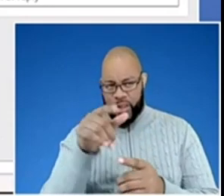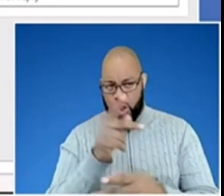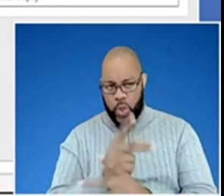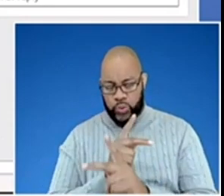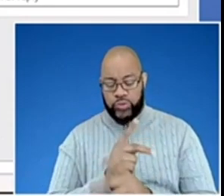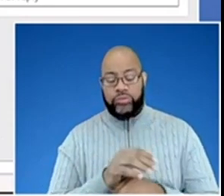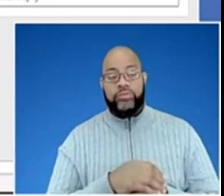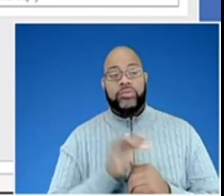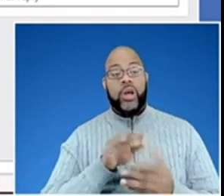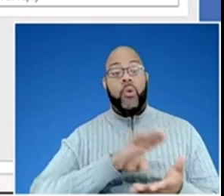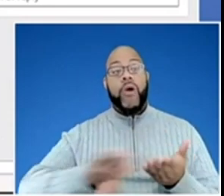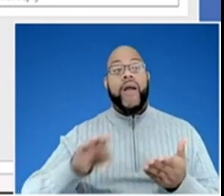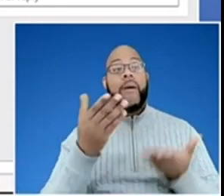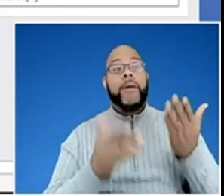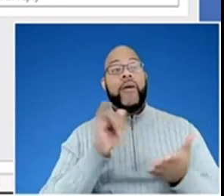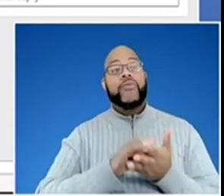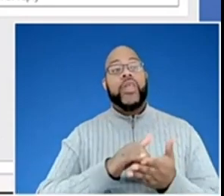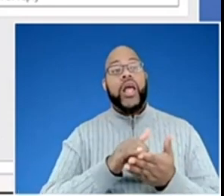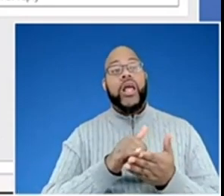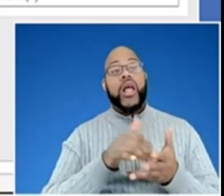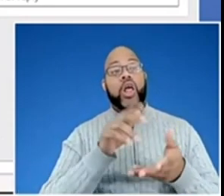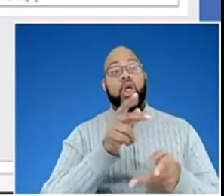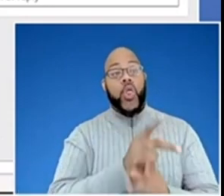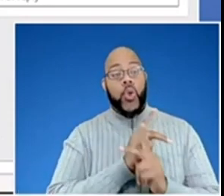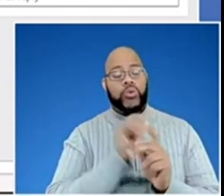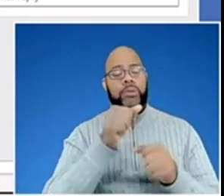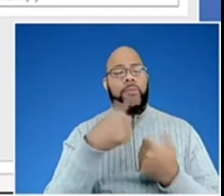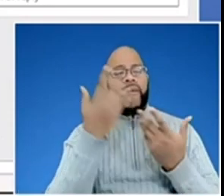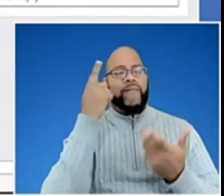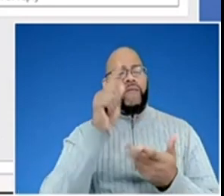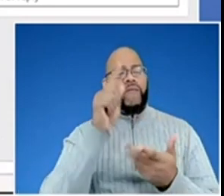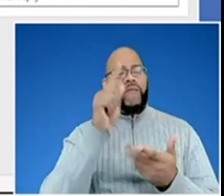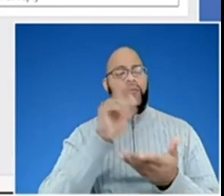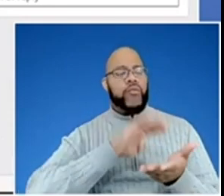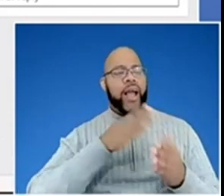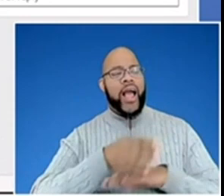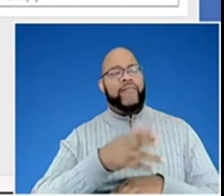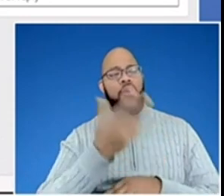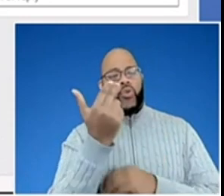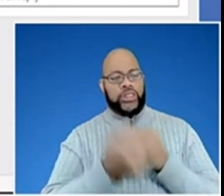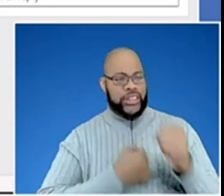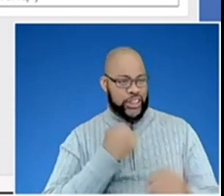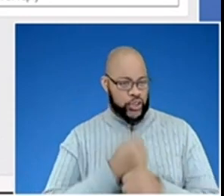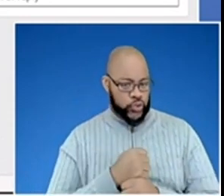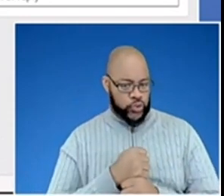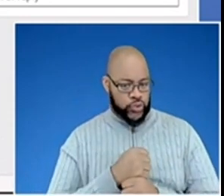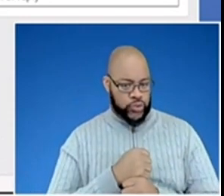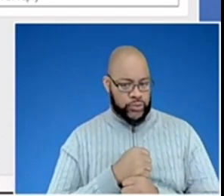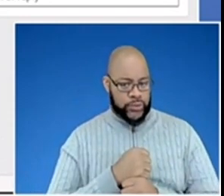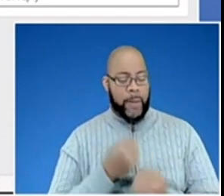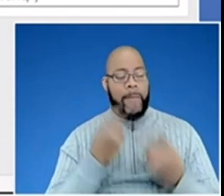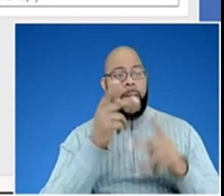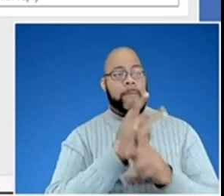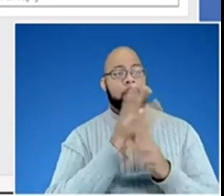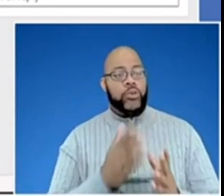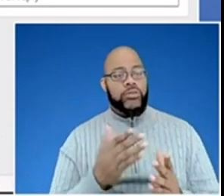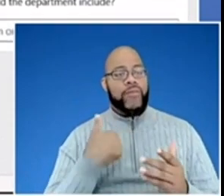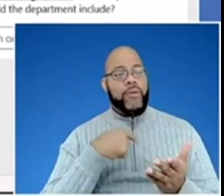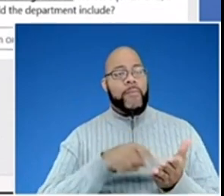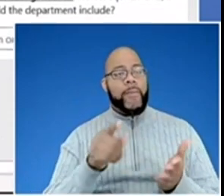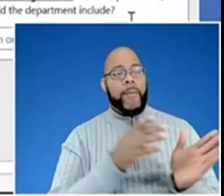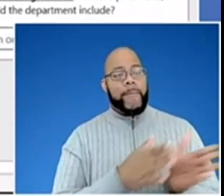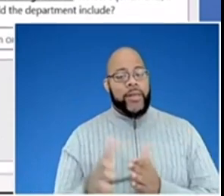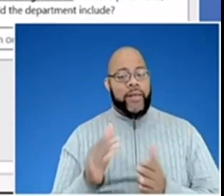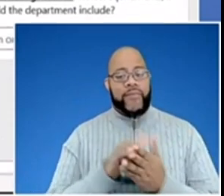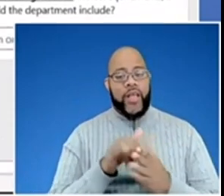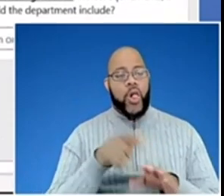the balance of these outstanding loans would be providing forgiveness after 13 years. But many borrowers have repayment plans that